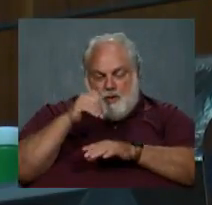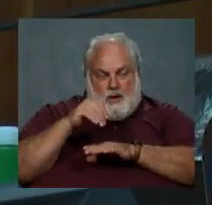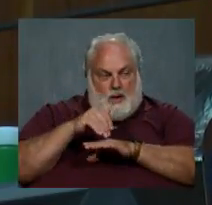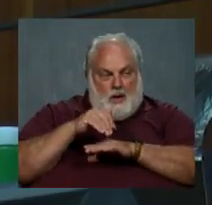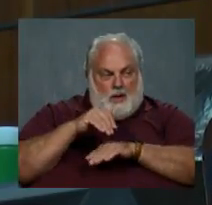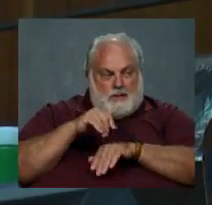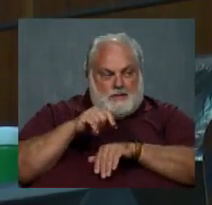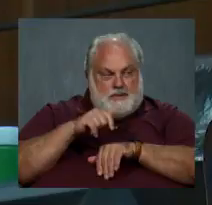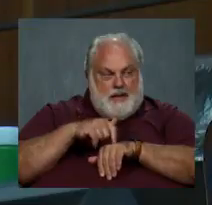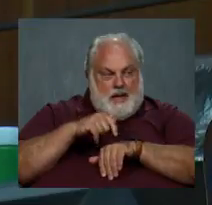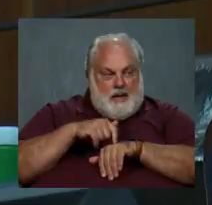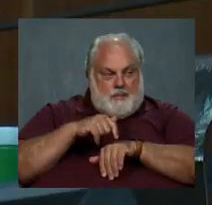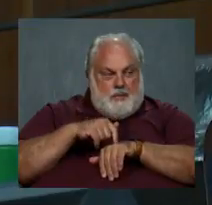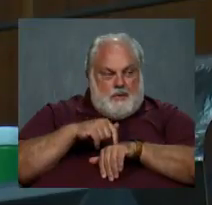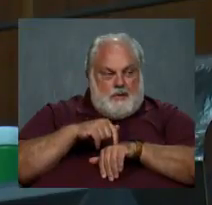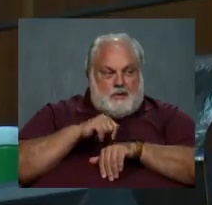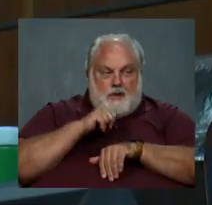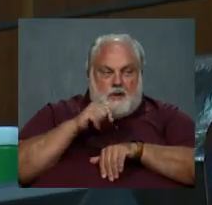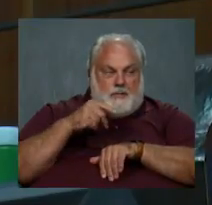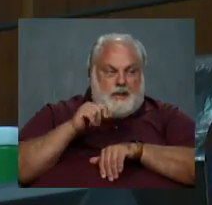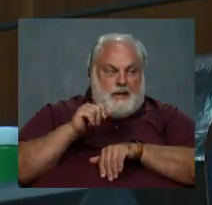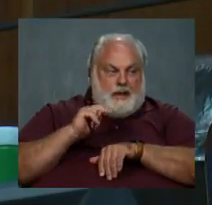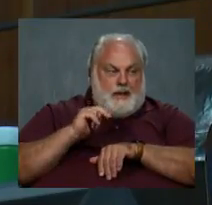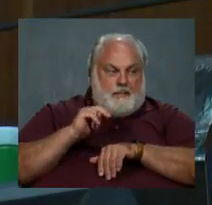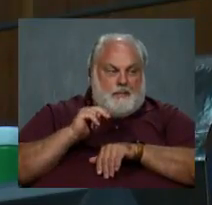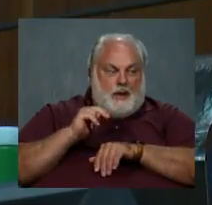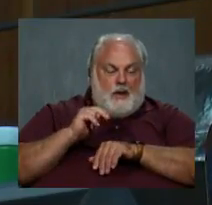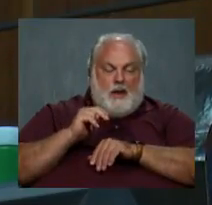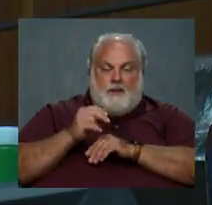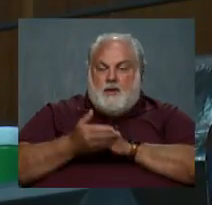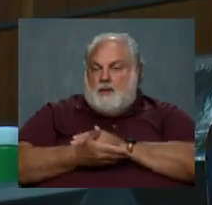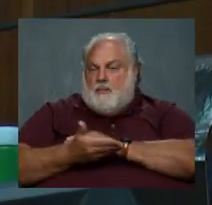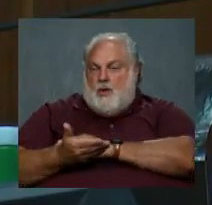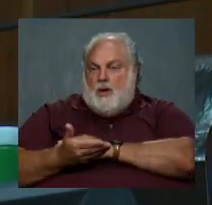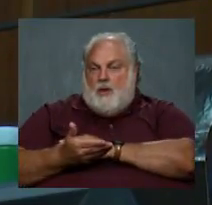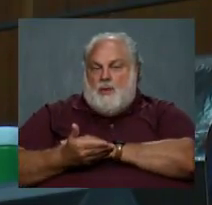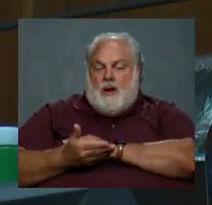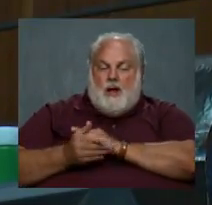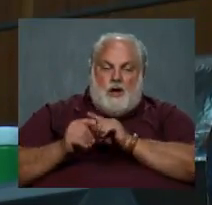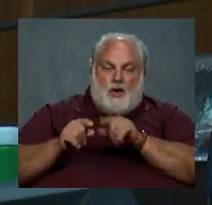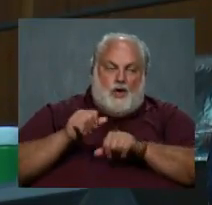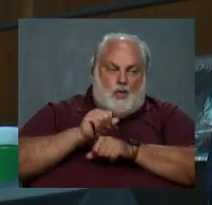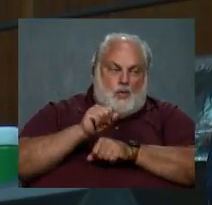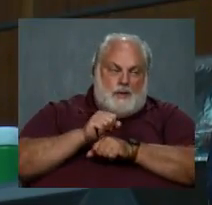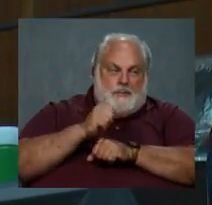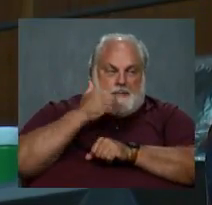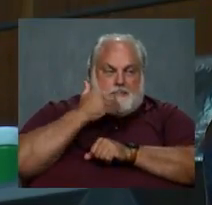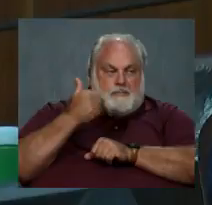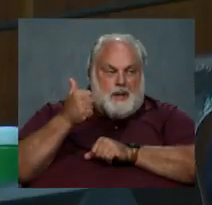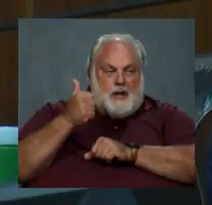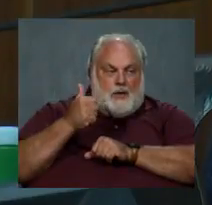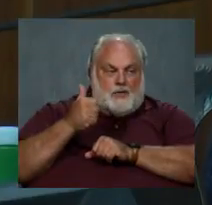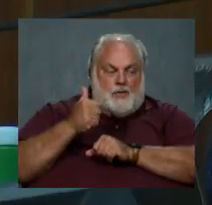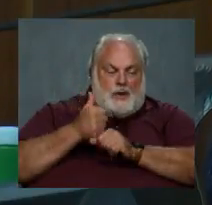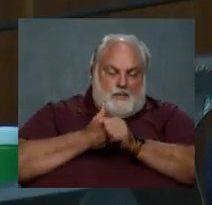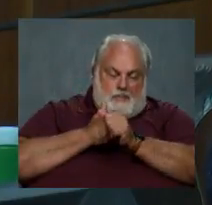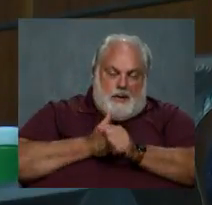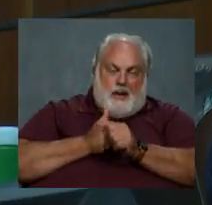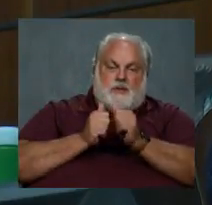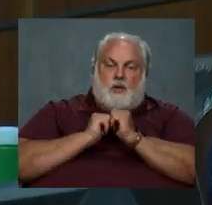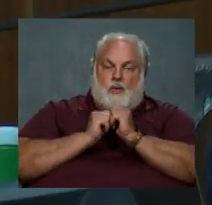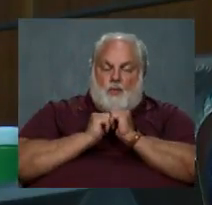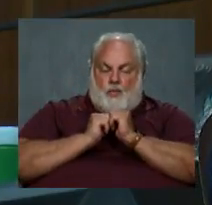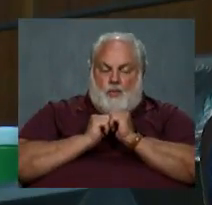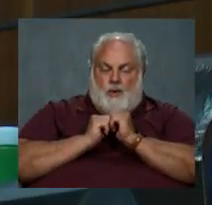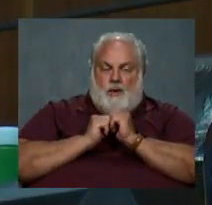I've got mine. I don't run mine on peak, but I see it every morning when I'm going to work. And I think that would be a much better approach to getting compliance with folks